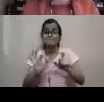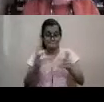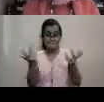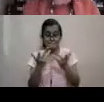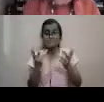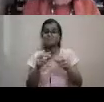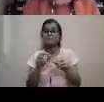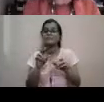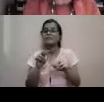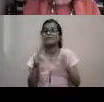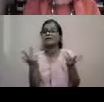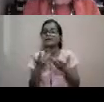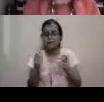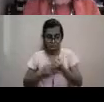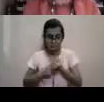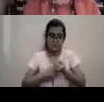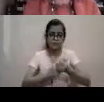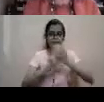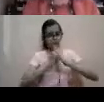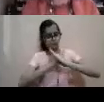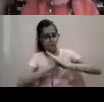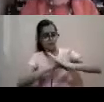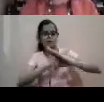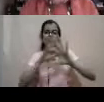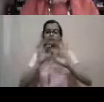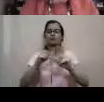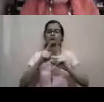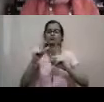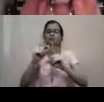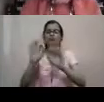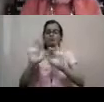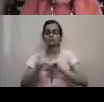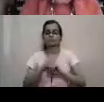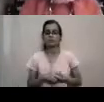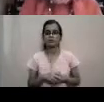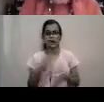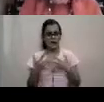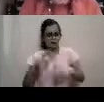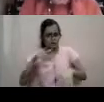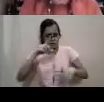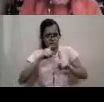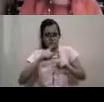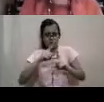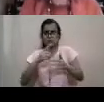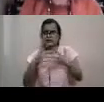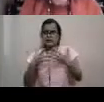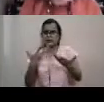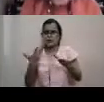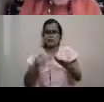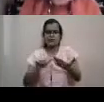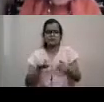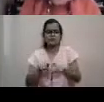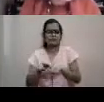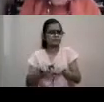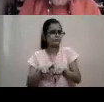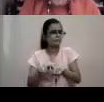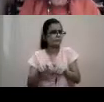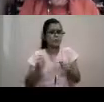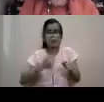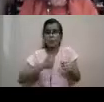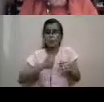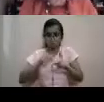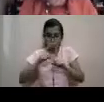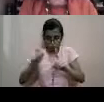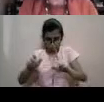whether our actions are care? The answer depends on whether or not my action